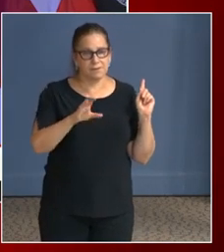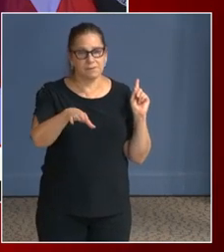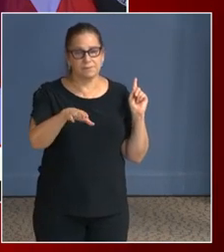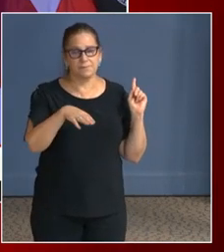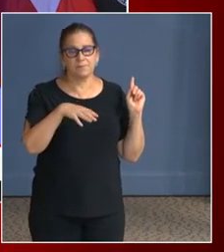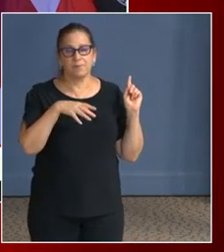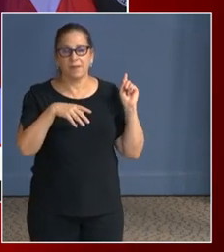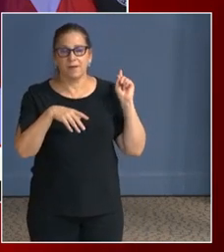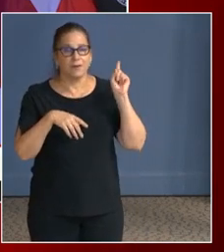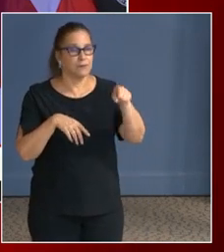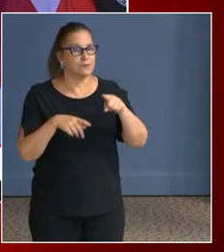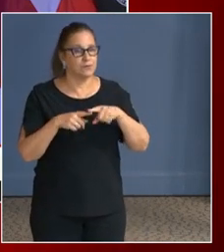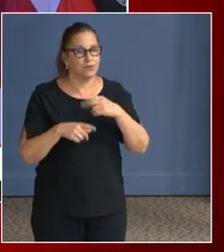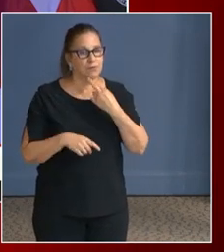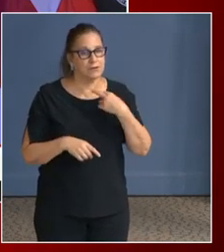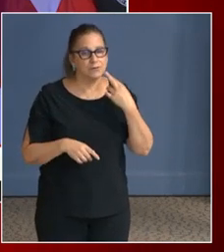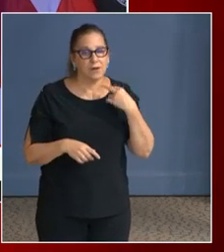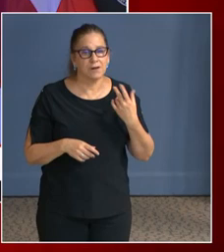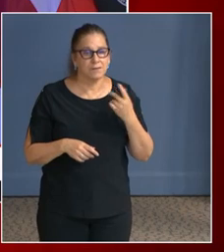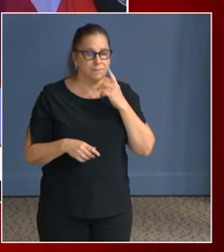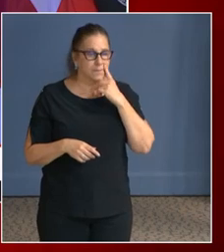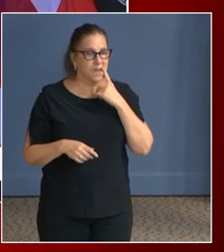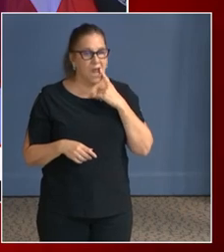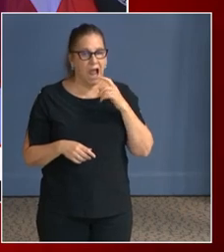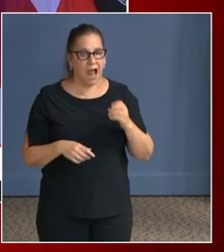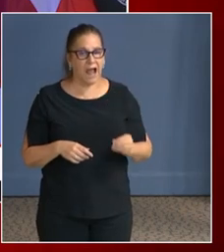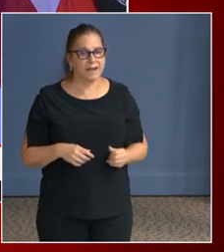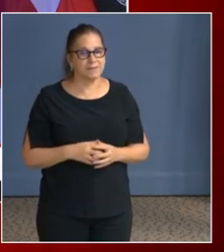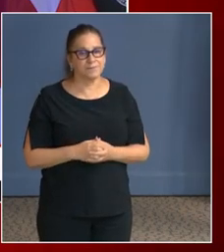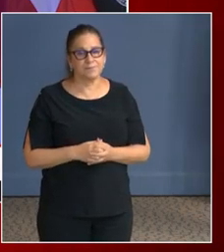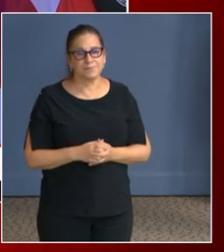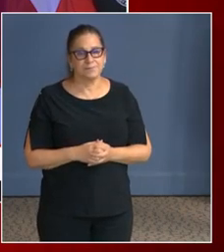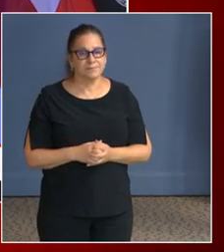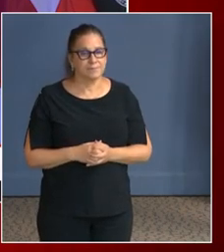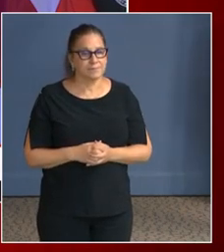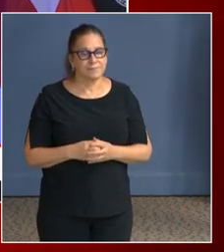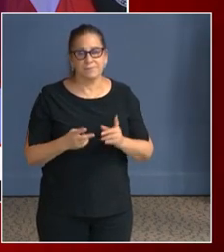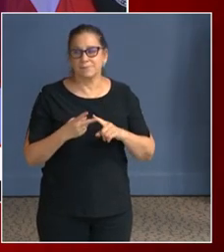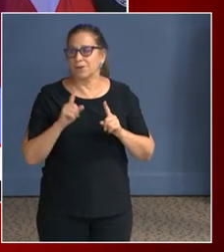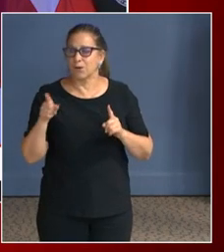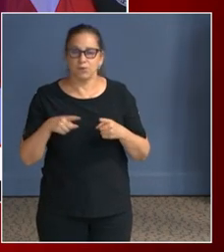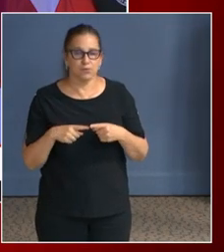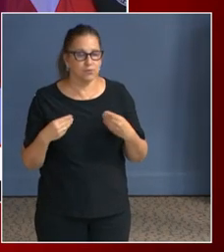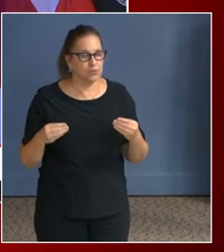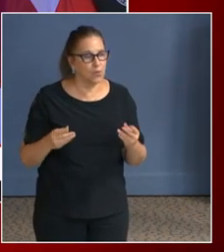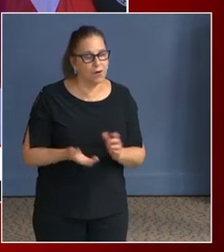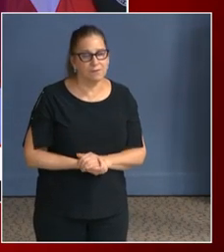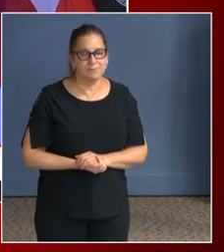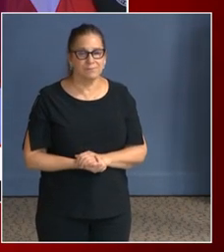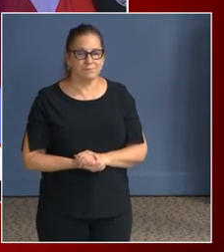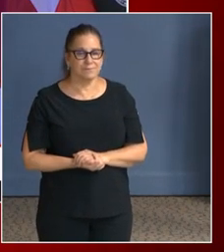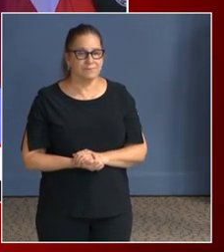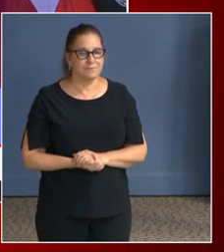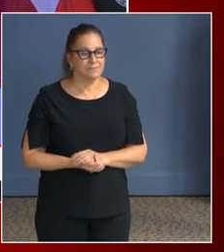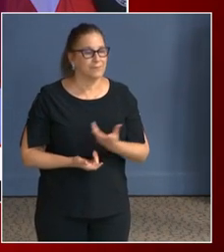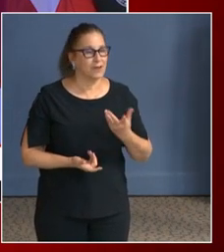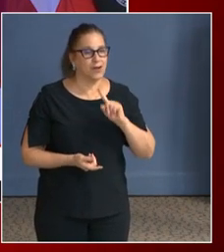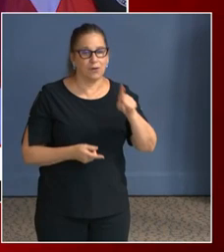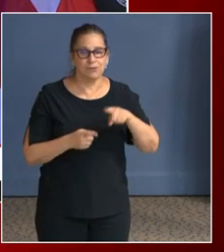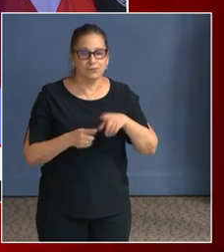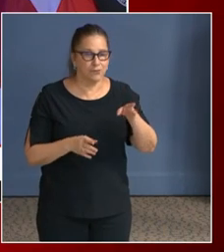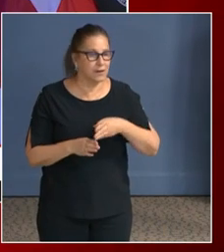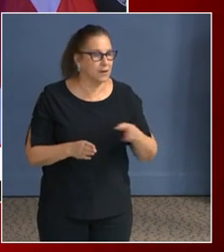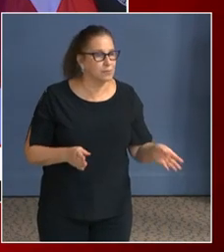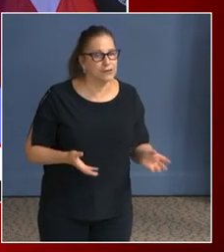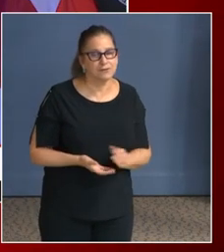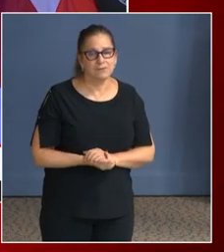or you haven't been able to go into a retailer, or that you can't use your neighborhood playground.